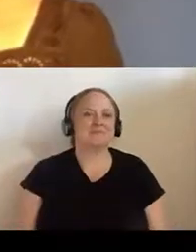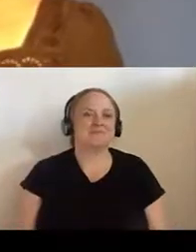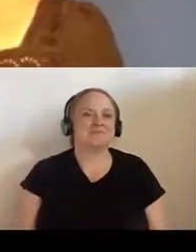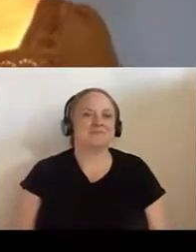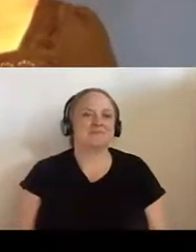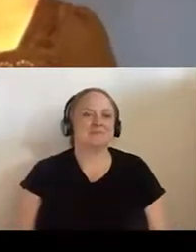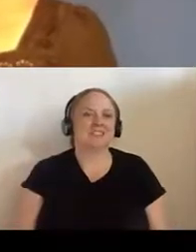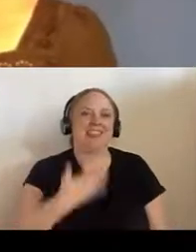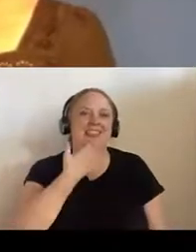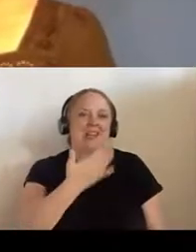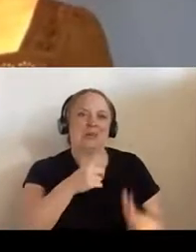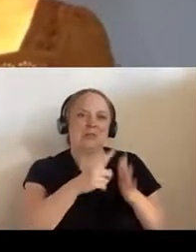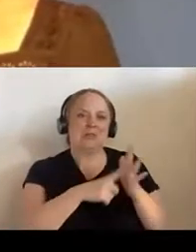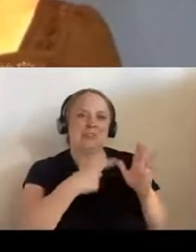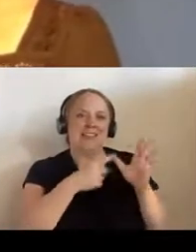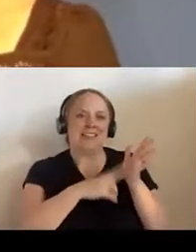Thank you, Jane.